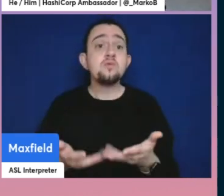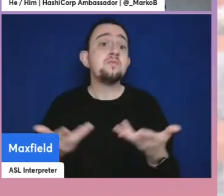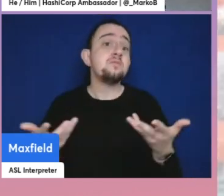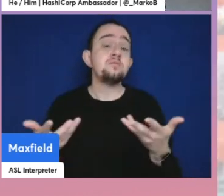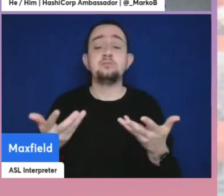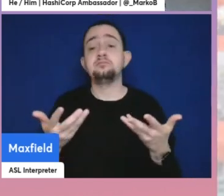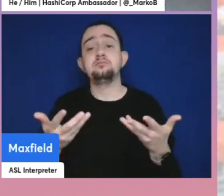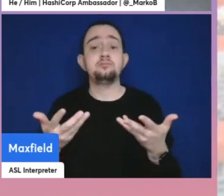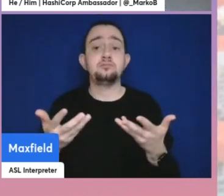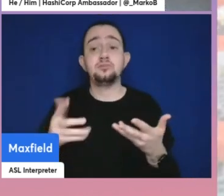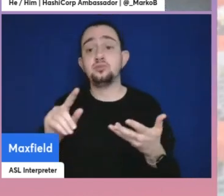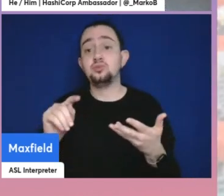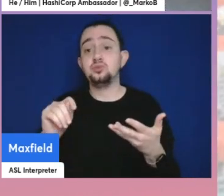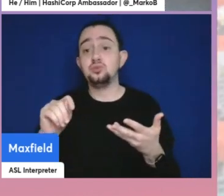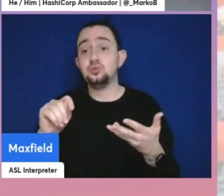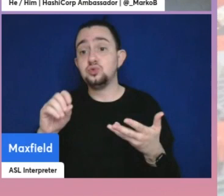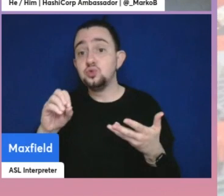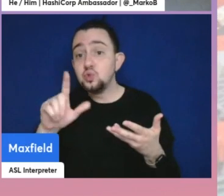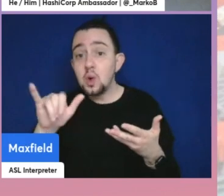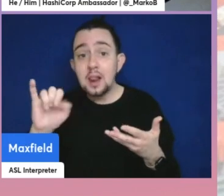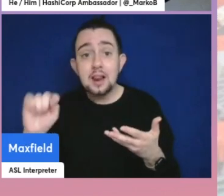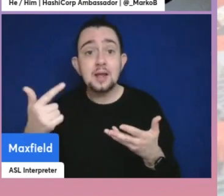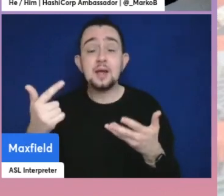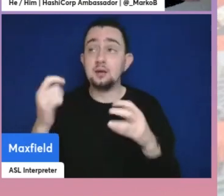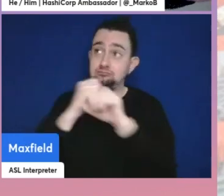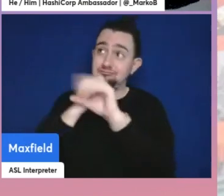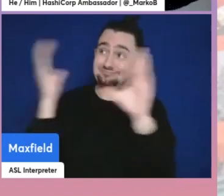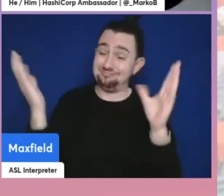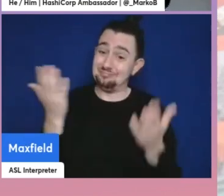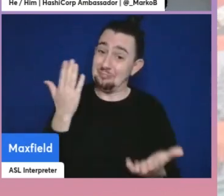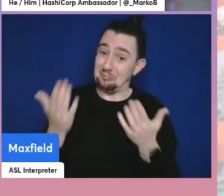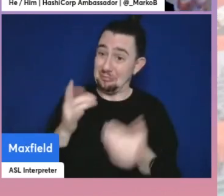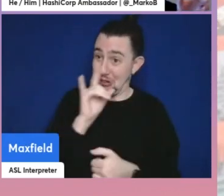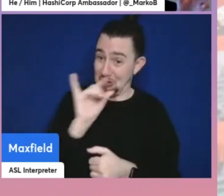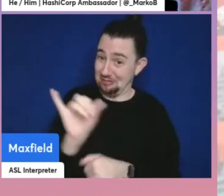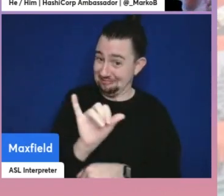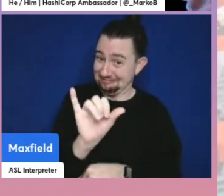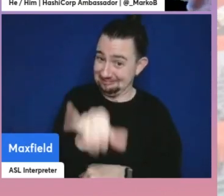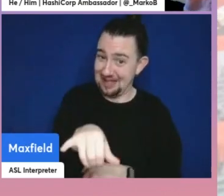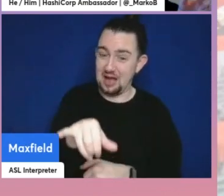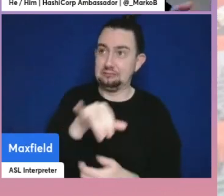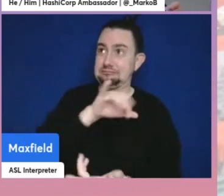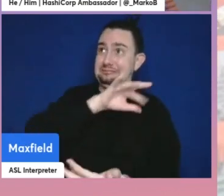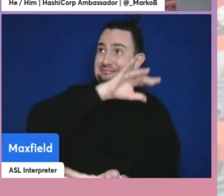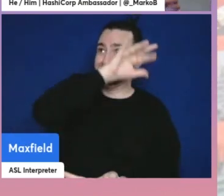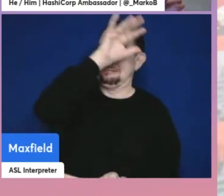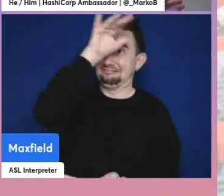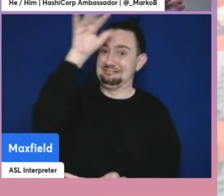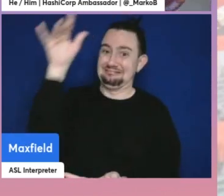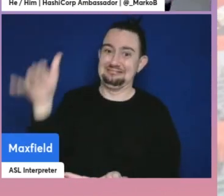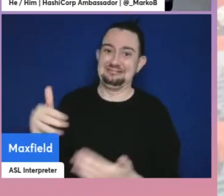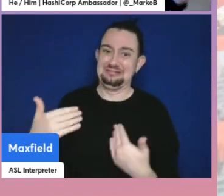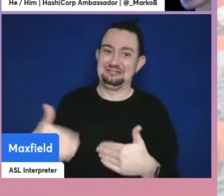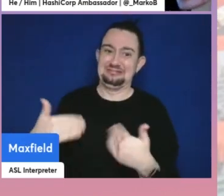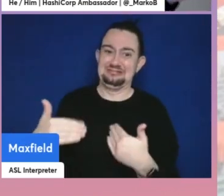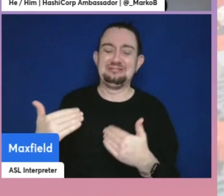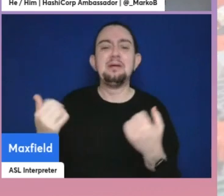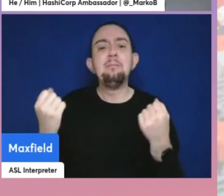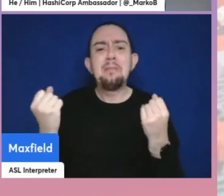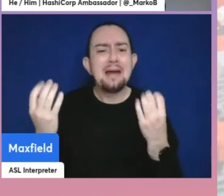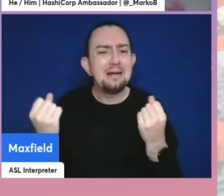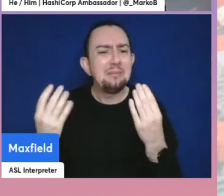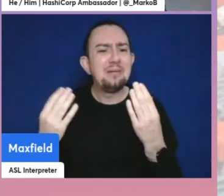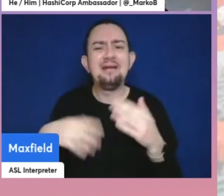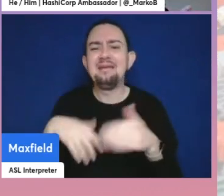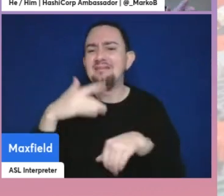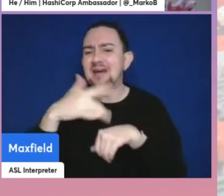landscape of tooling, it might actually look something like that. So, there are a lot of different tools available, each of them kind of trying